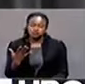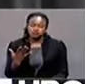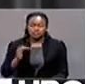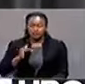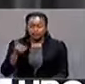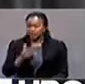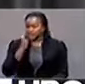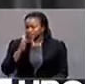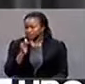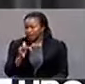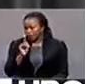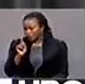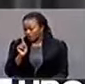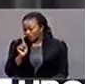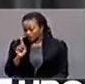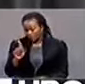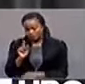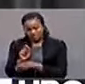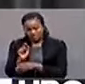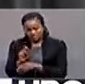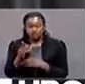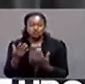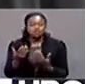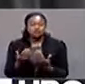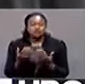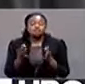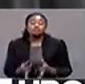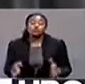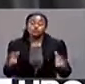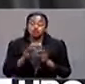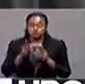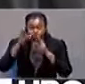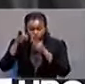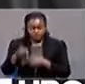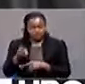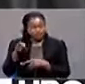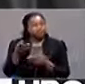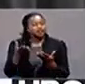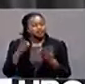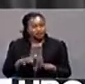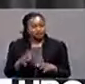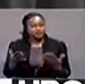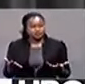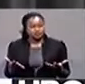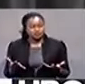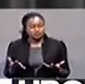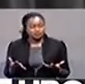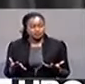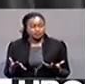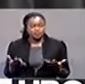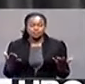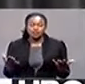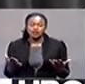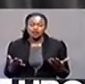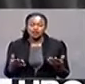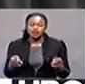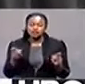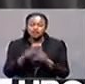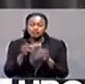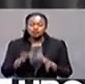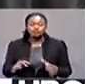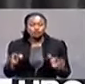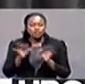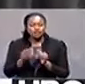Madam Speaker, a minute, that we respect the late is to heed to some of